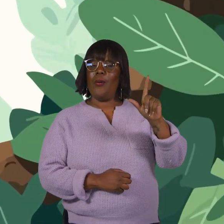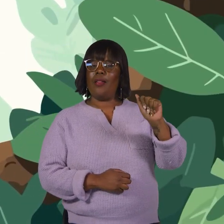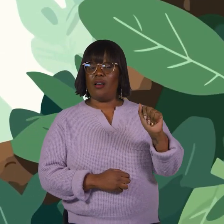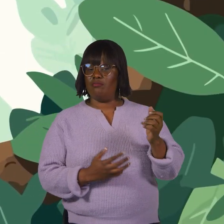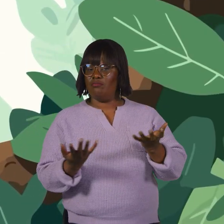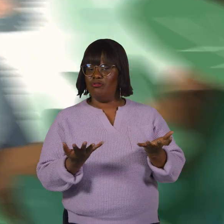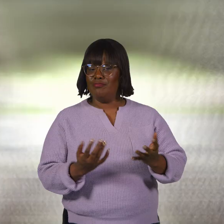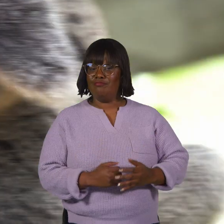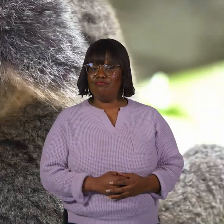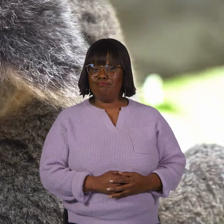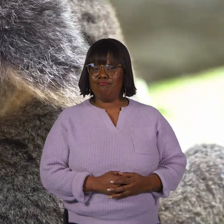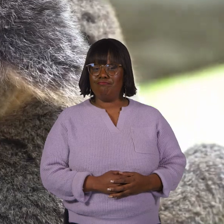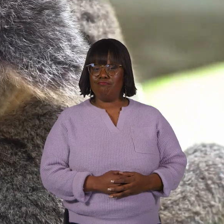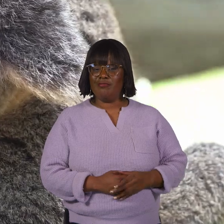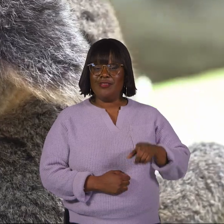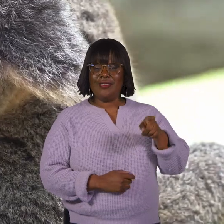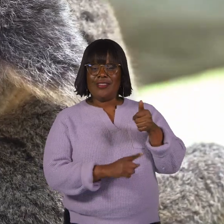koala?